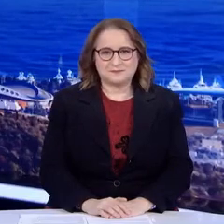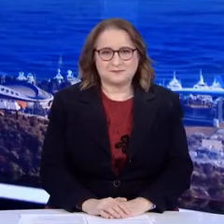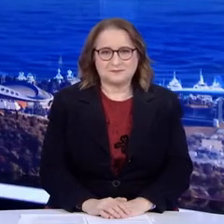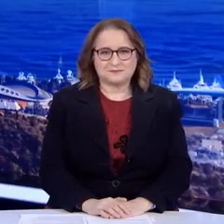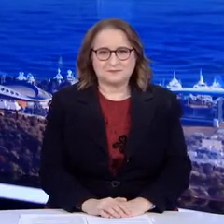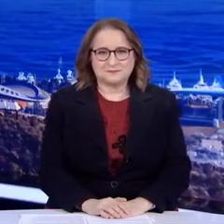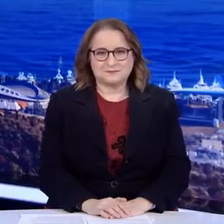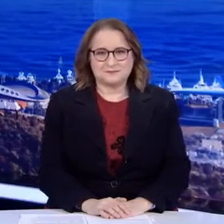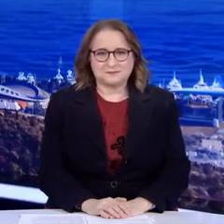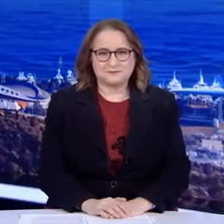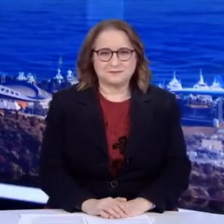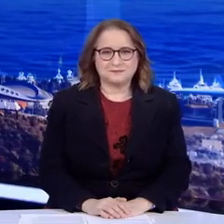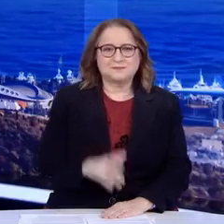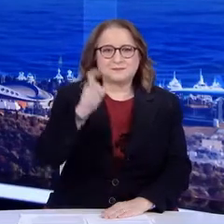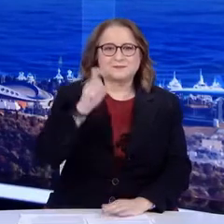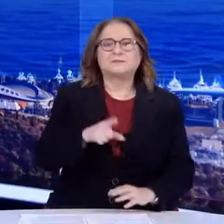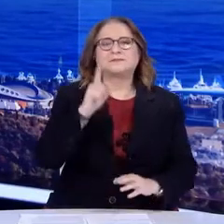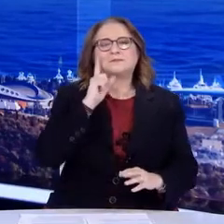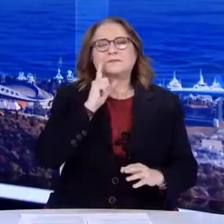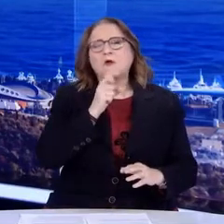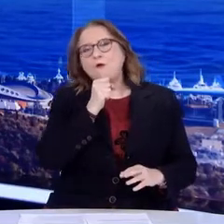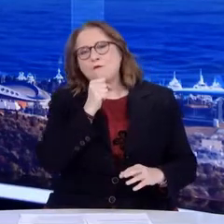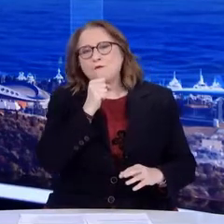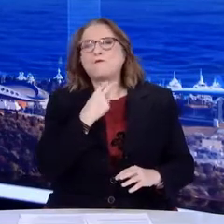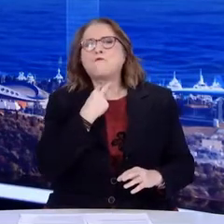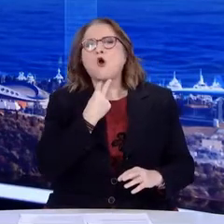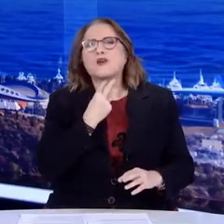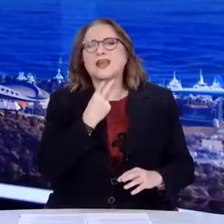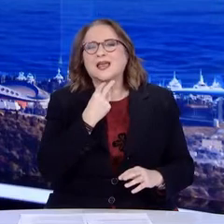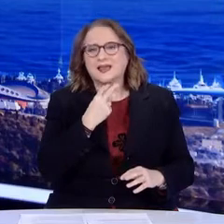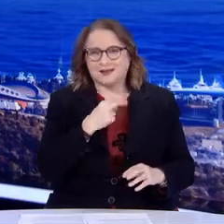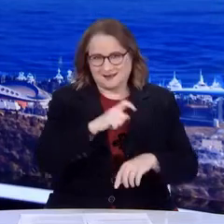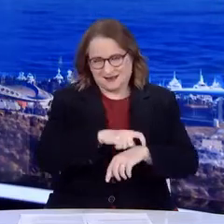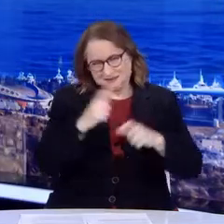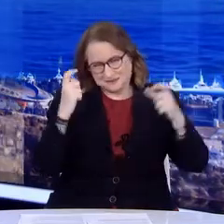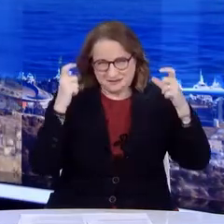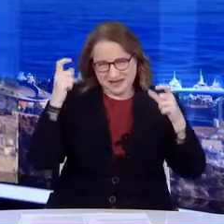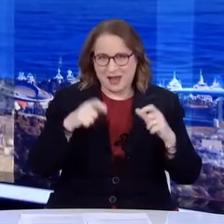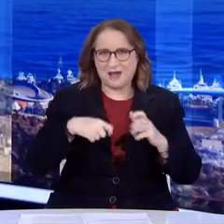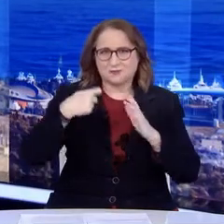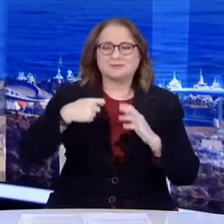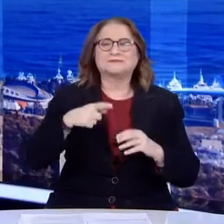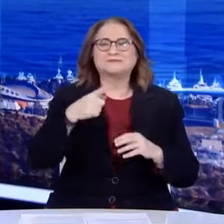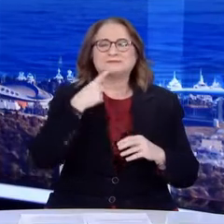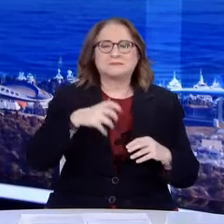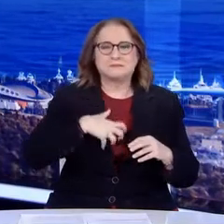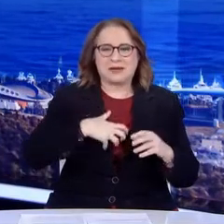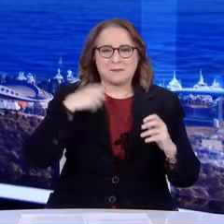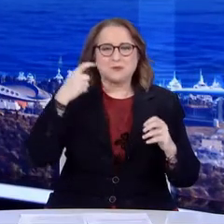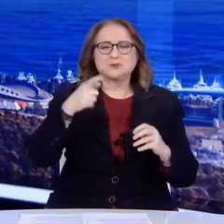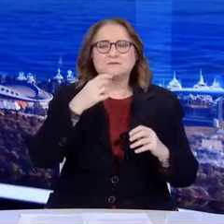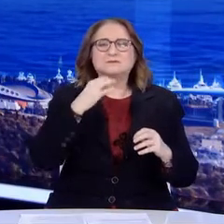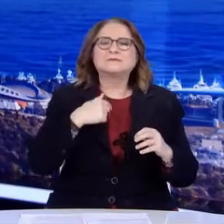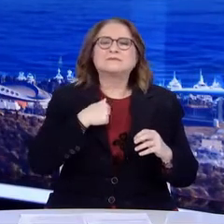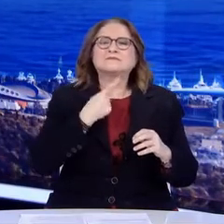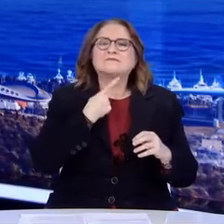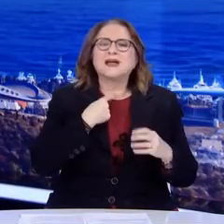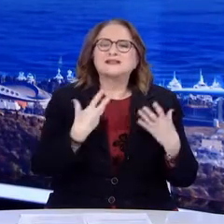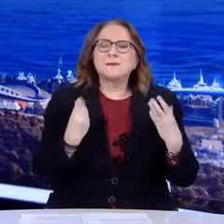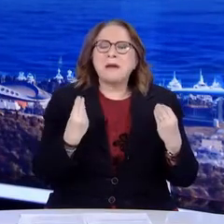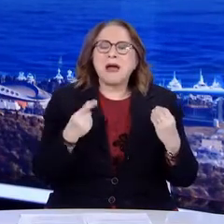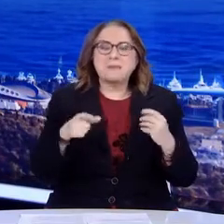stereotype. I was struck by that. I was like, oh, this is quite like high action, but like fun and friendly.